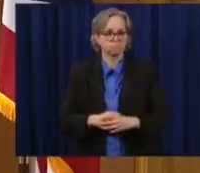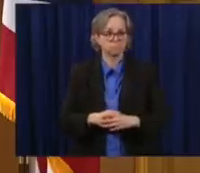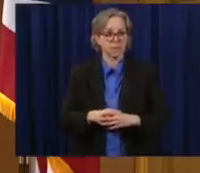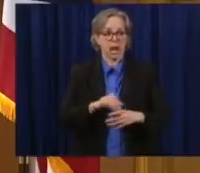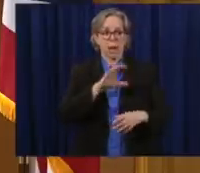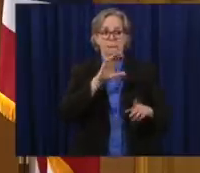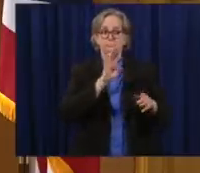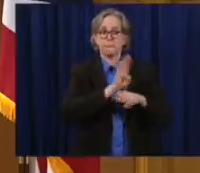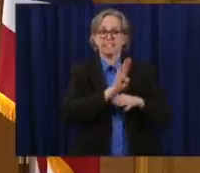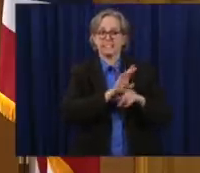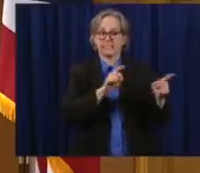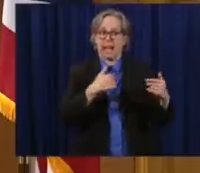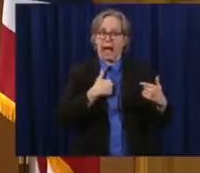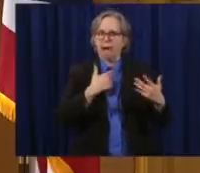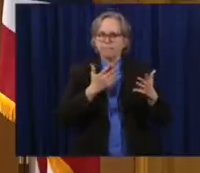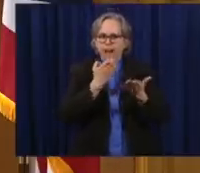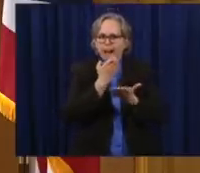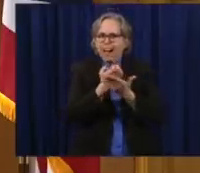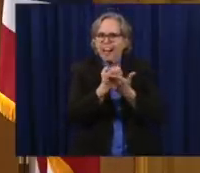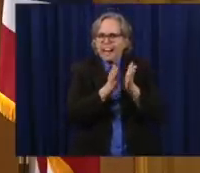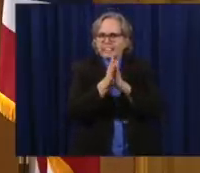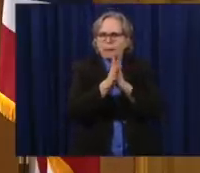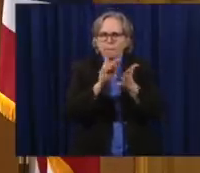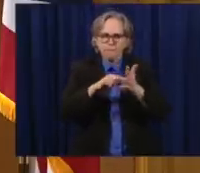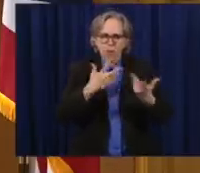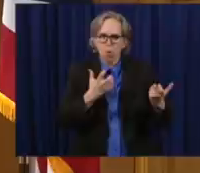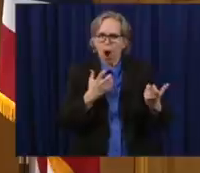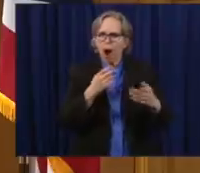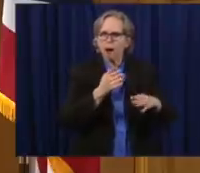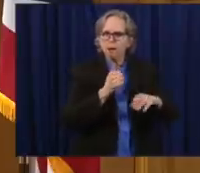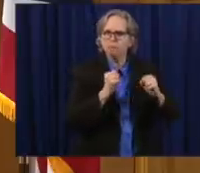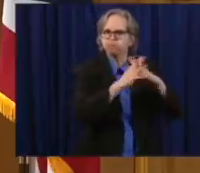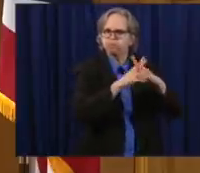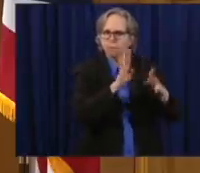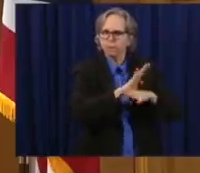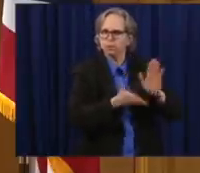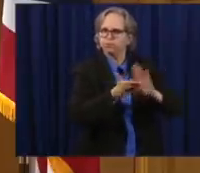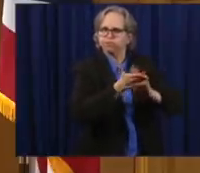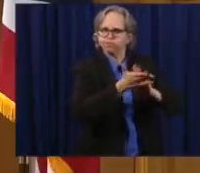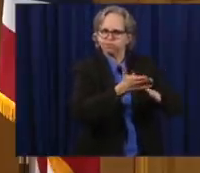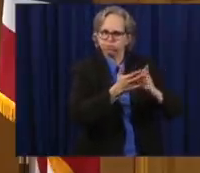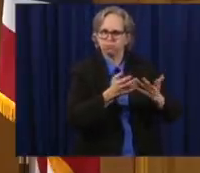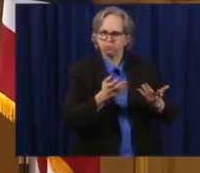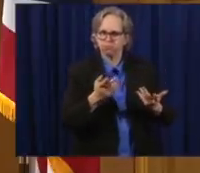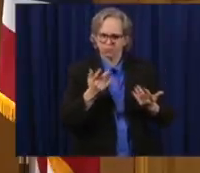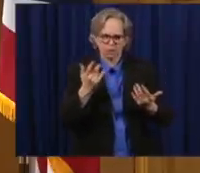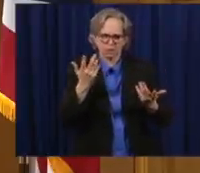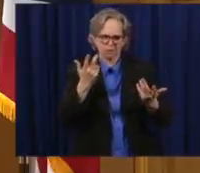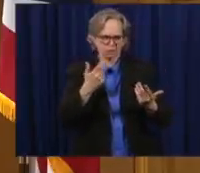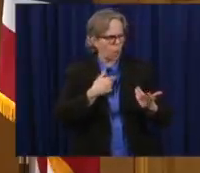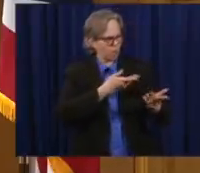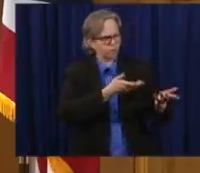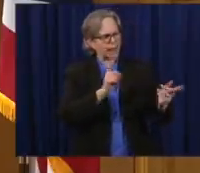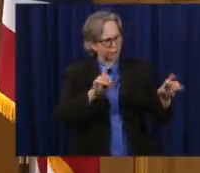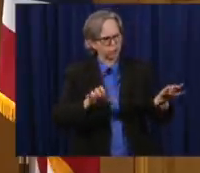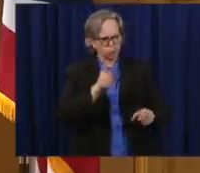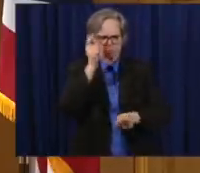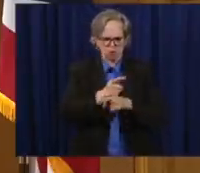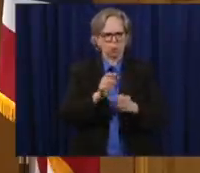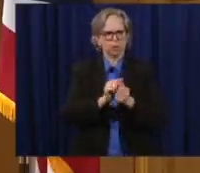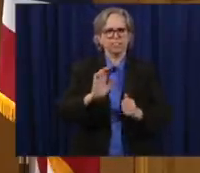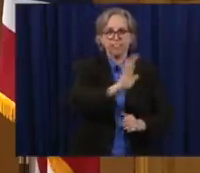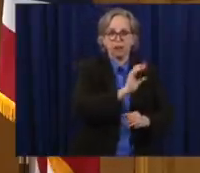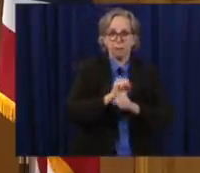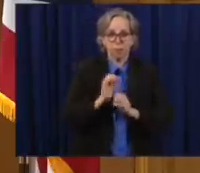most businesses want to do the right thing anyway. And we've really seen the great effort that they have made, those that have been deemed